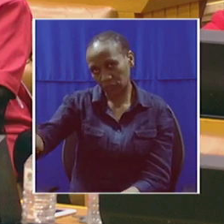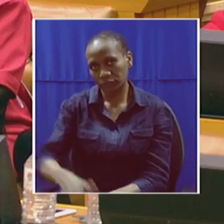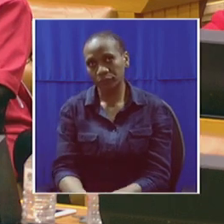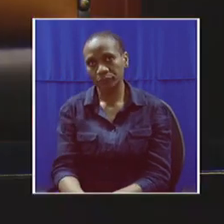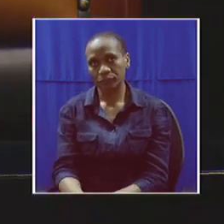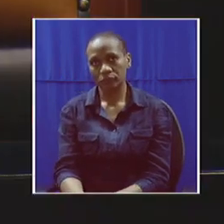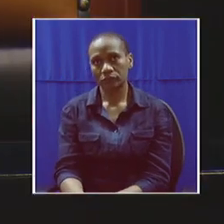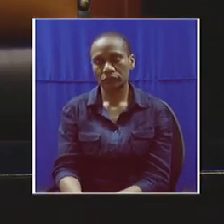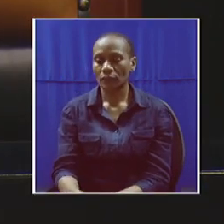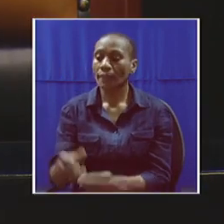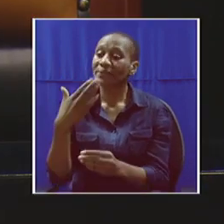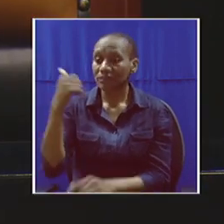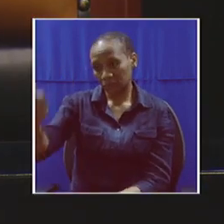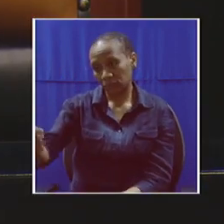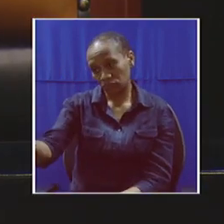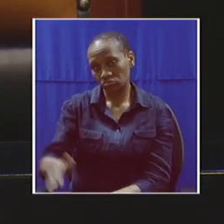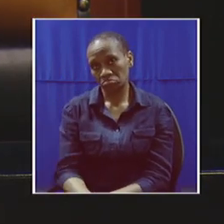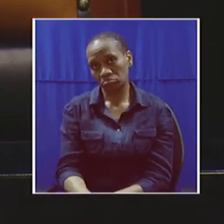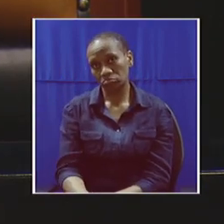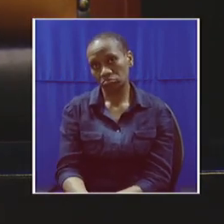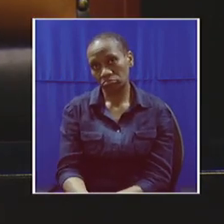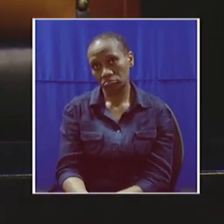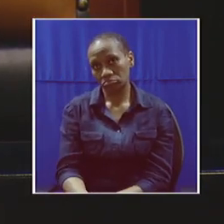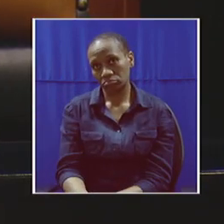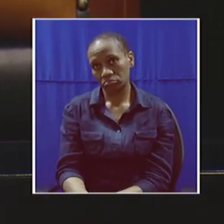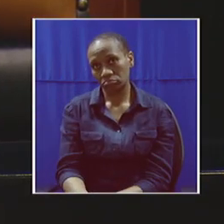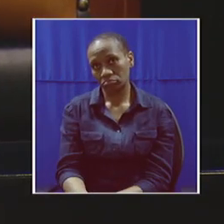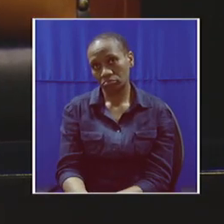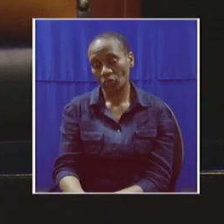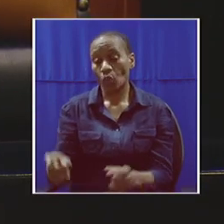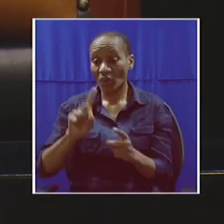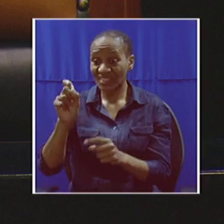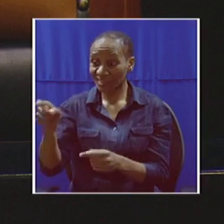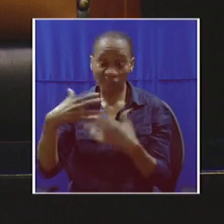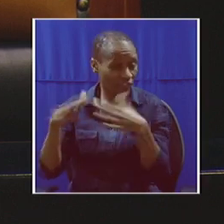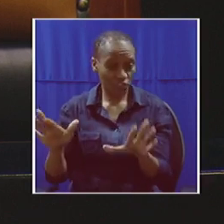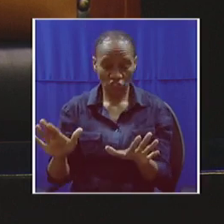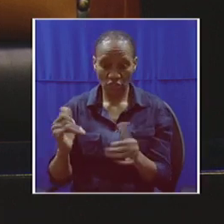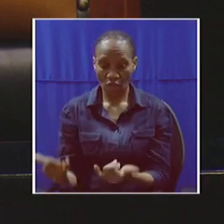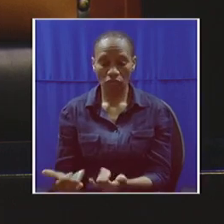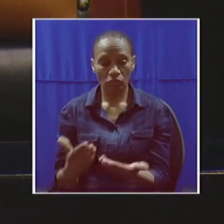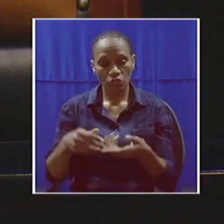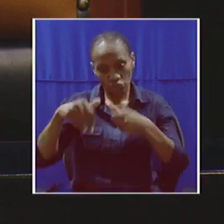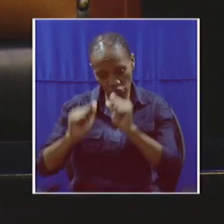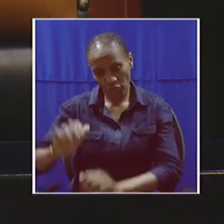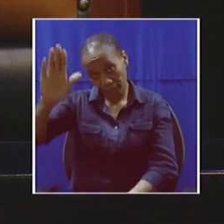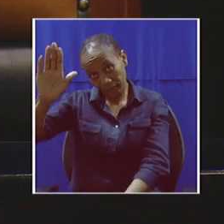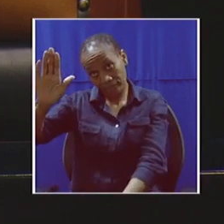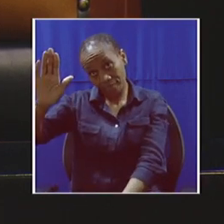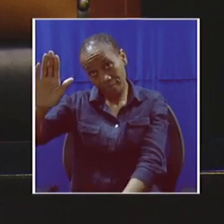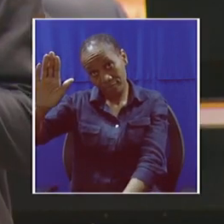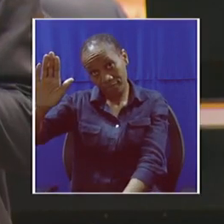honorable member please take your seat we've gone past that question now house chair why are you Rising H